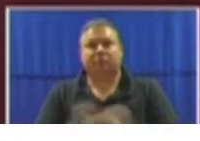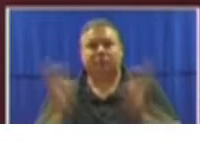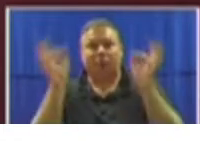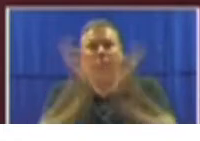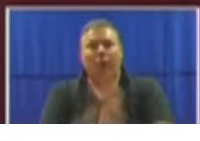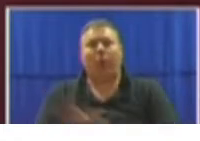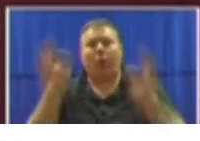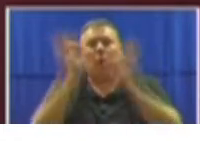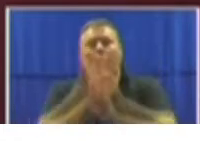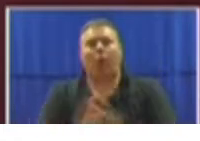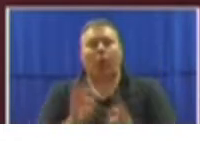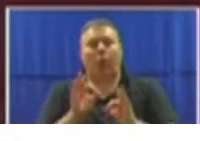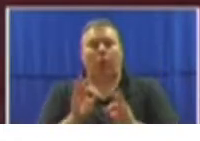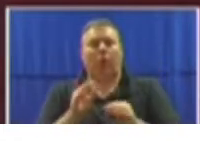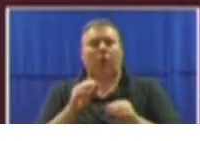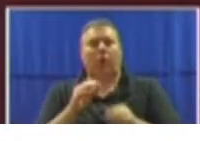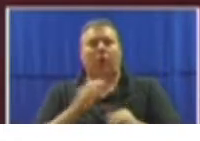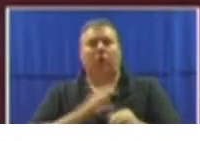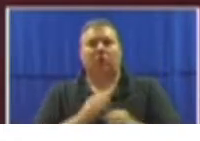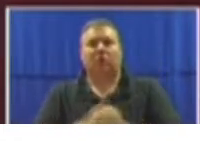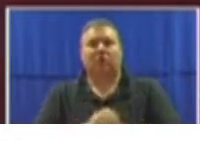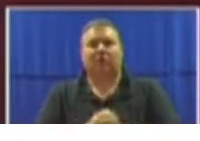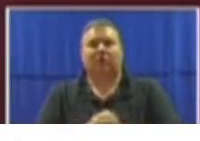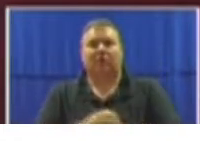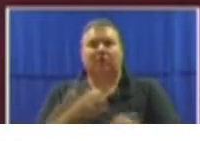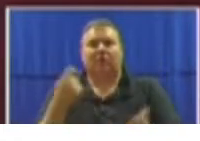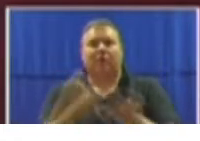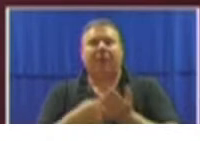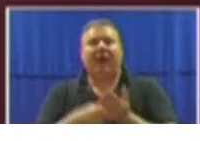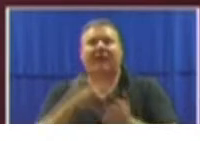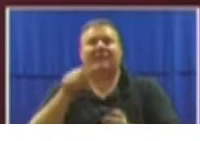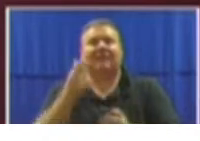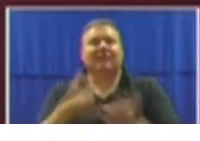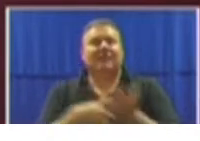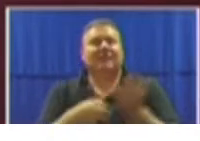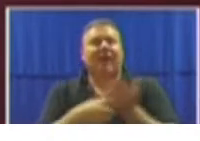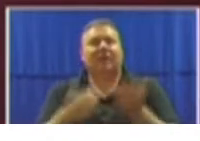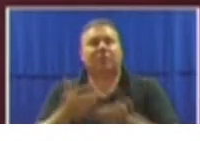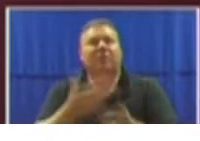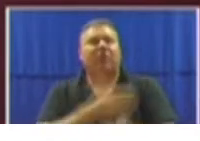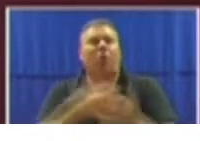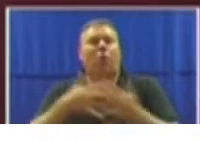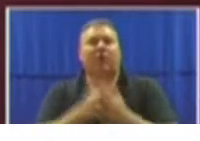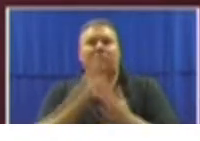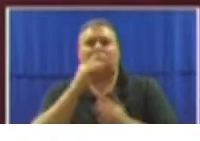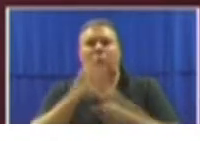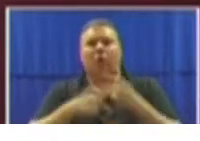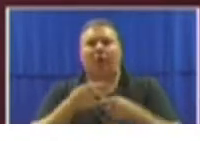Absolutely no consequences. Pay your tax before you talk about weakness.